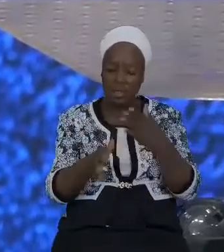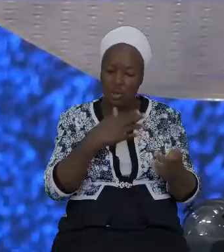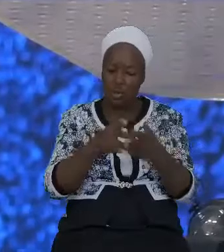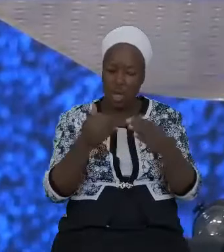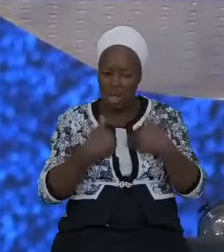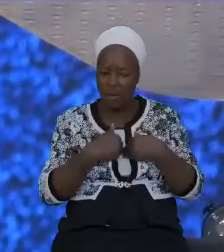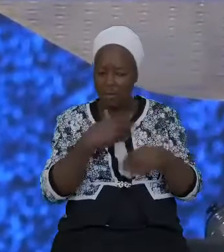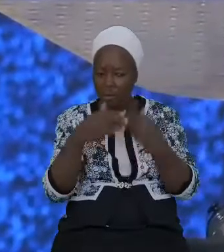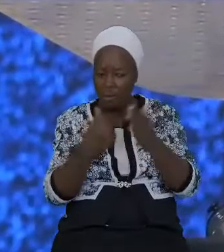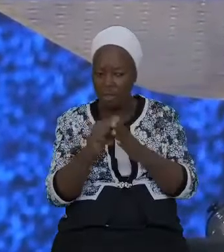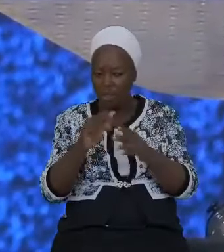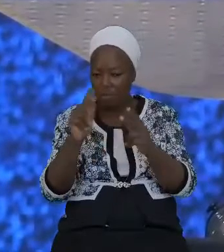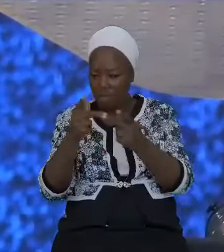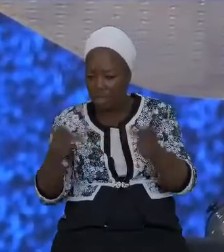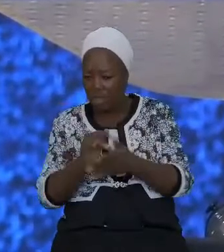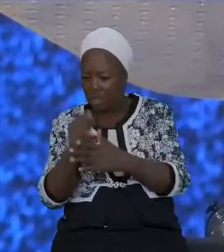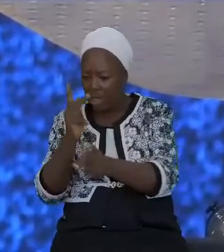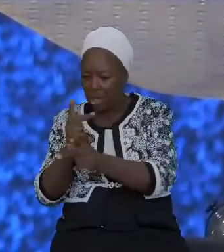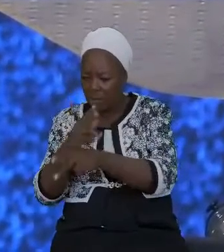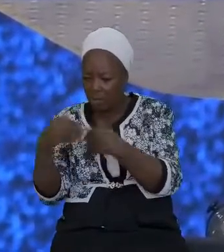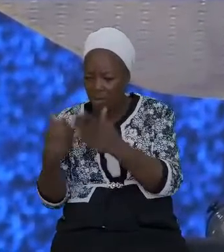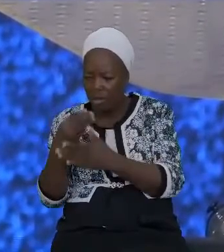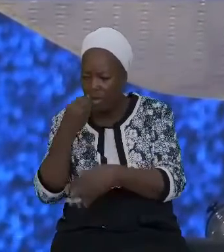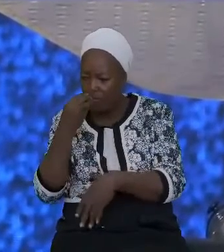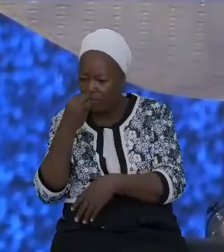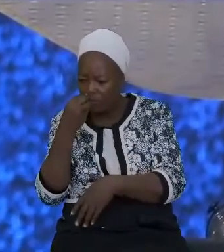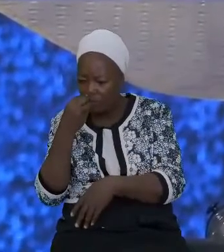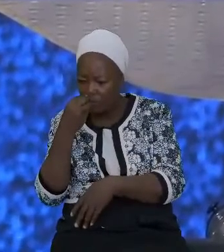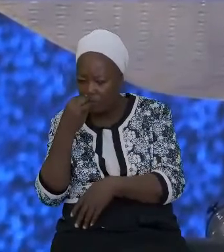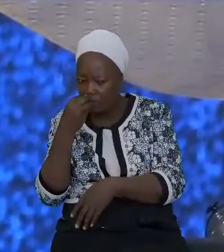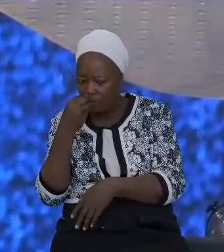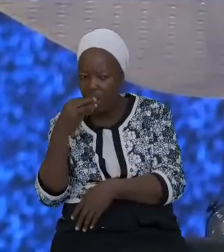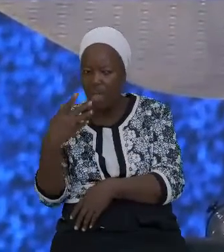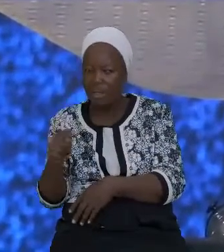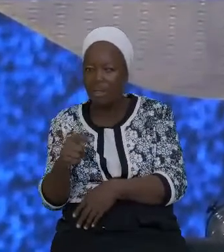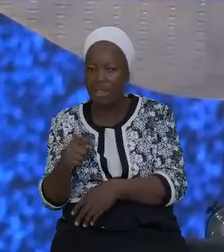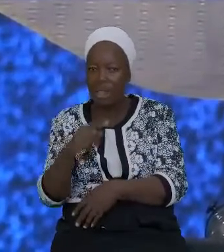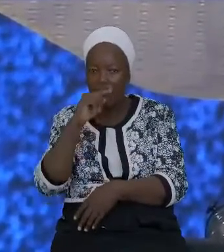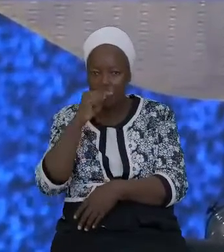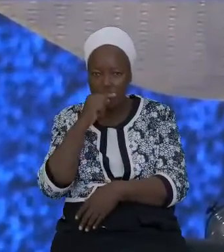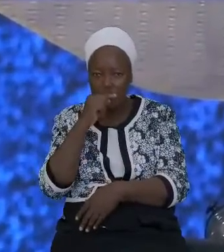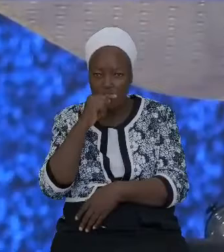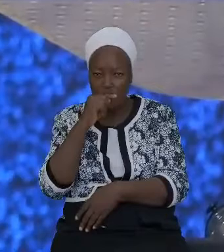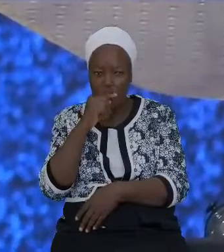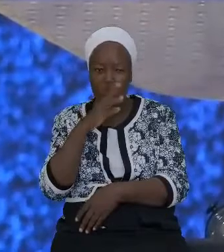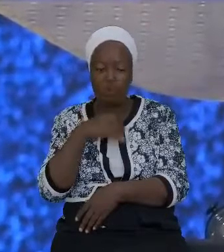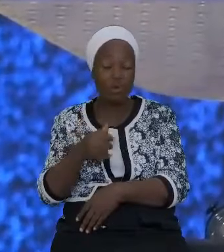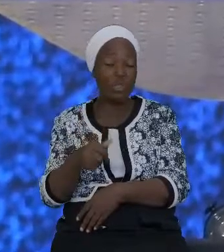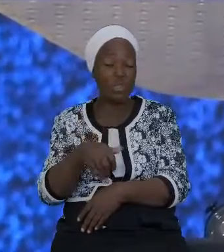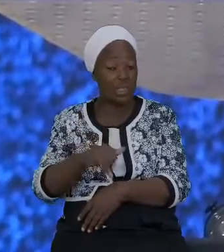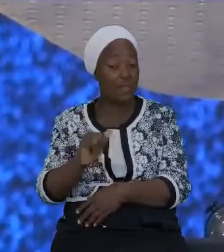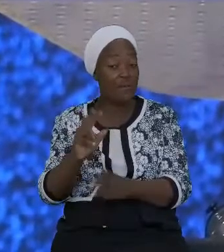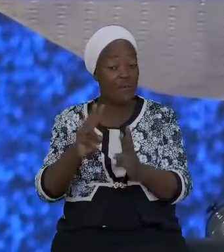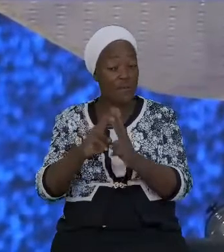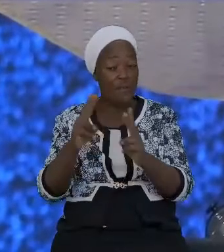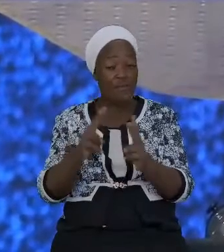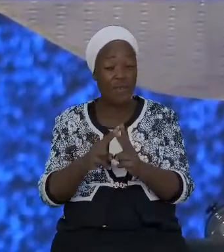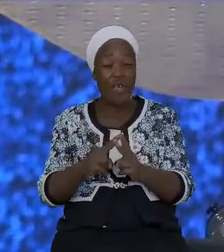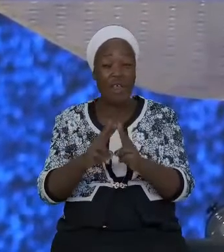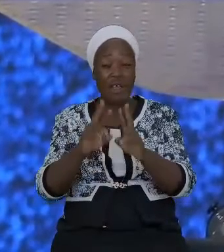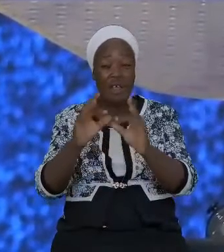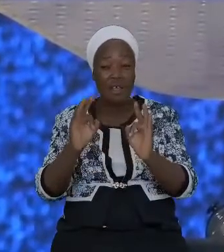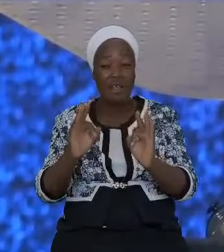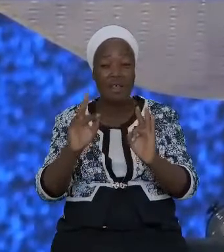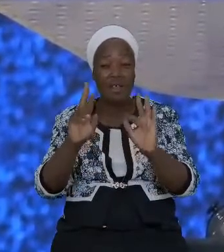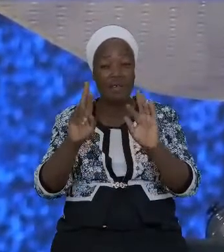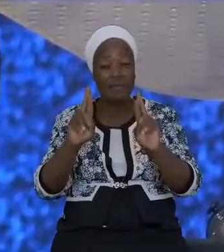storehouses and he preserved the corn, the corn was still fresh when it came